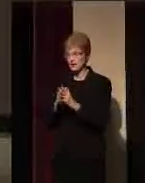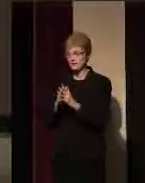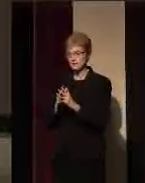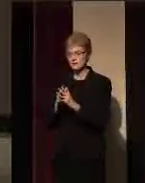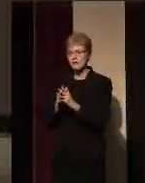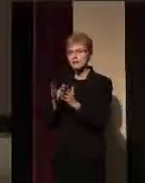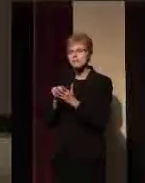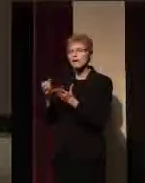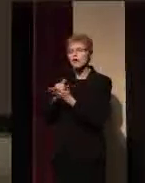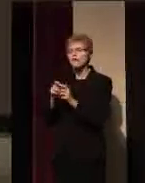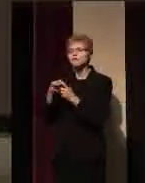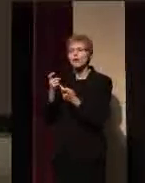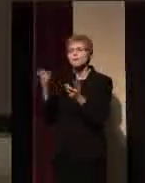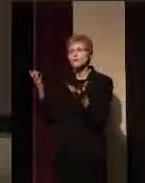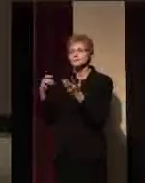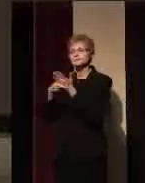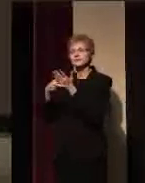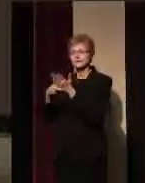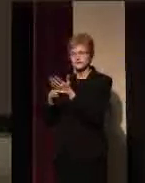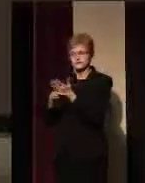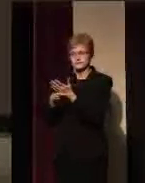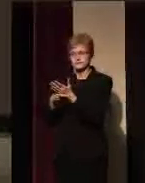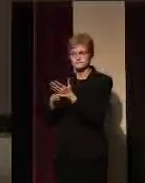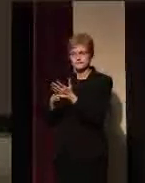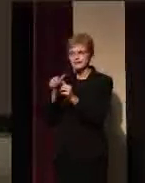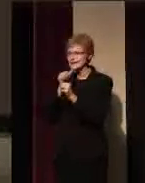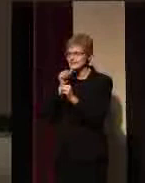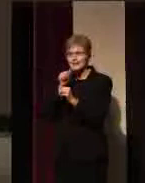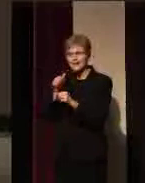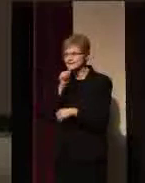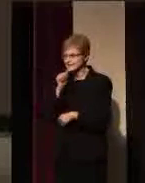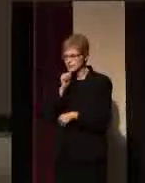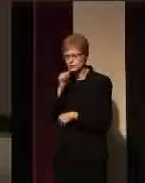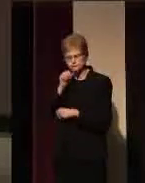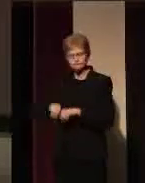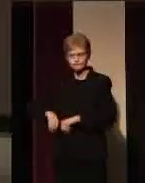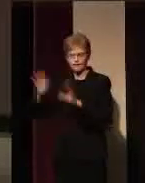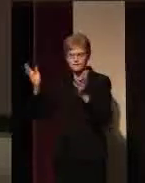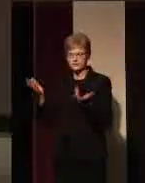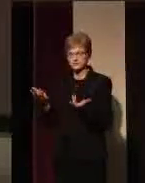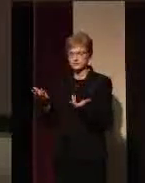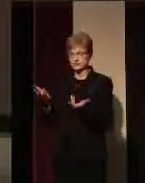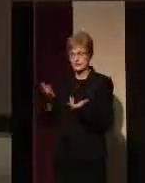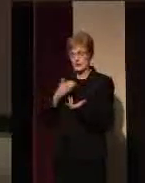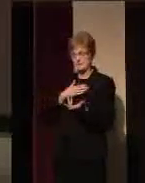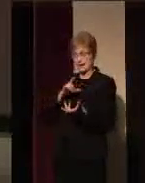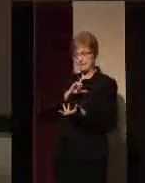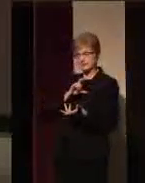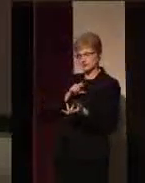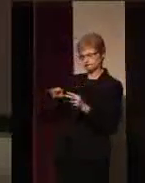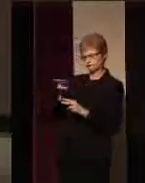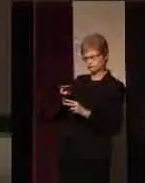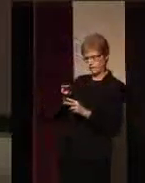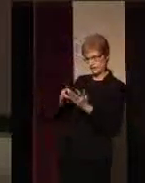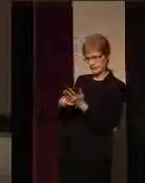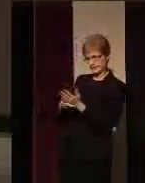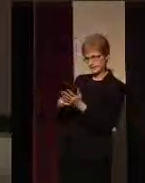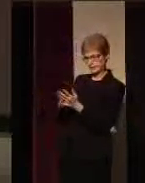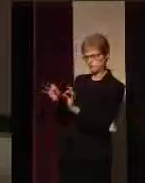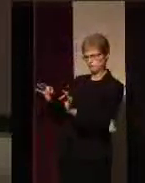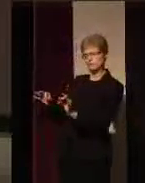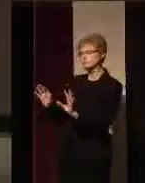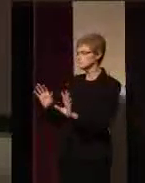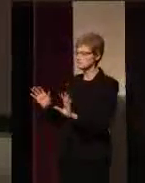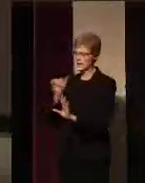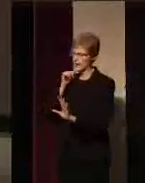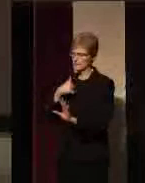on ticket revenue. That's not a secret. I don't measure my officers by ticket productivity, I can tell you that, but I'm not gonna speak on behalf of the other